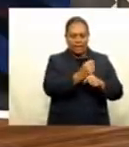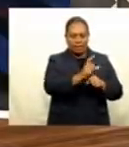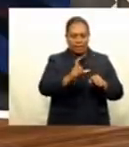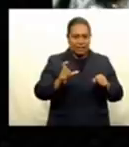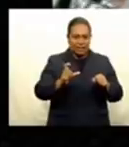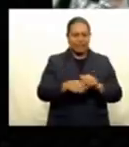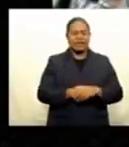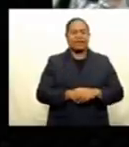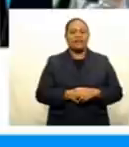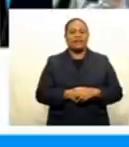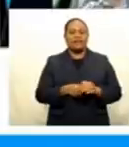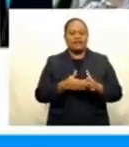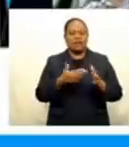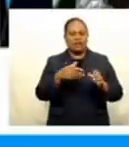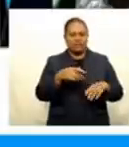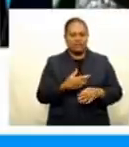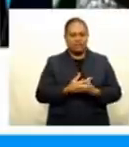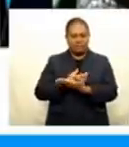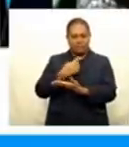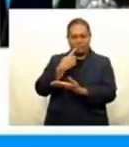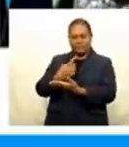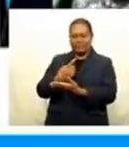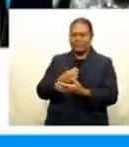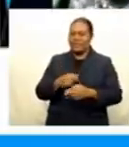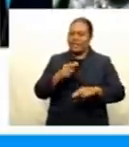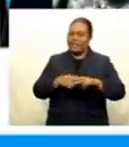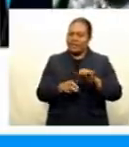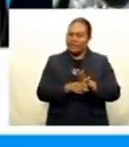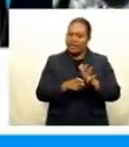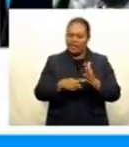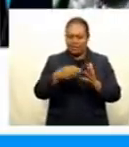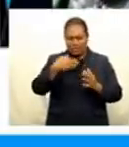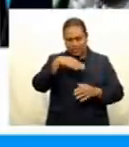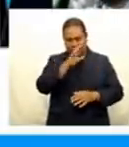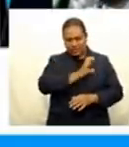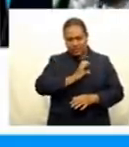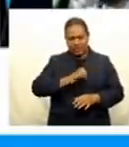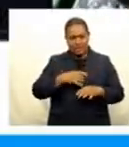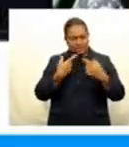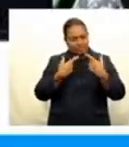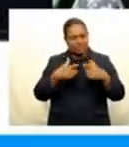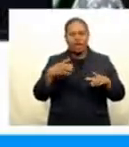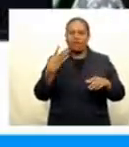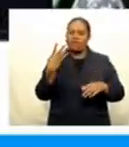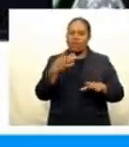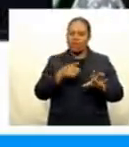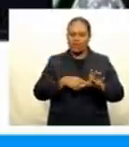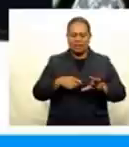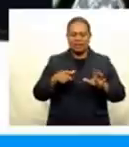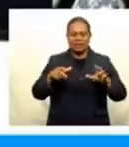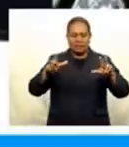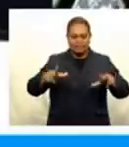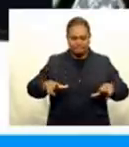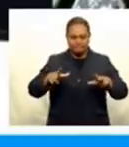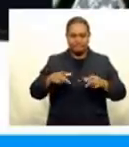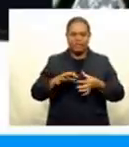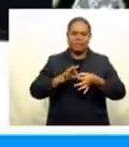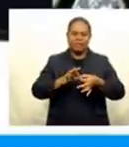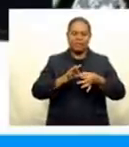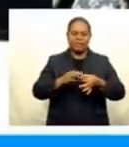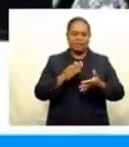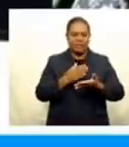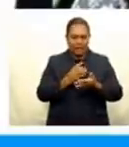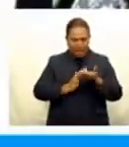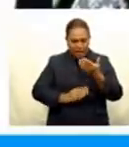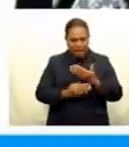athletic apparel, Nike. FRU Chief Executive John O'Connor announcing the 4-year partnership today. that sees Nike becoming